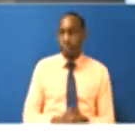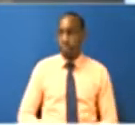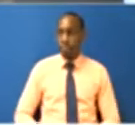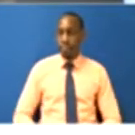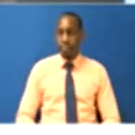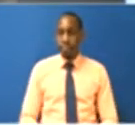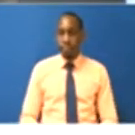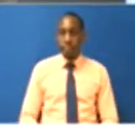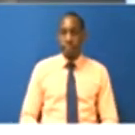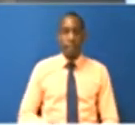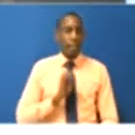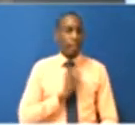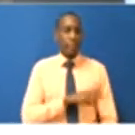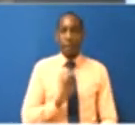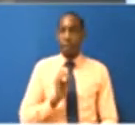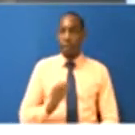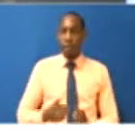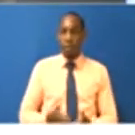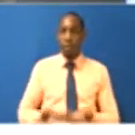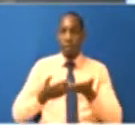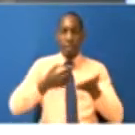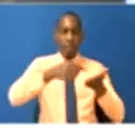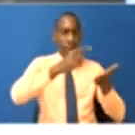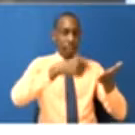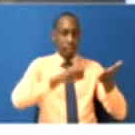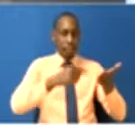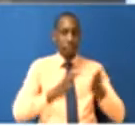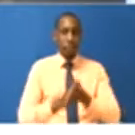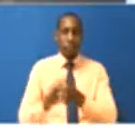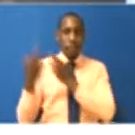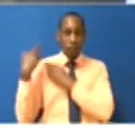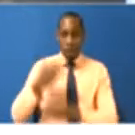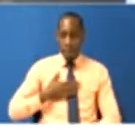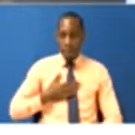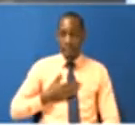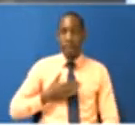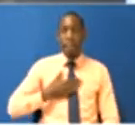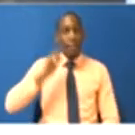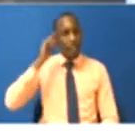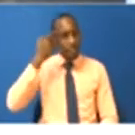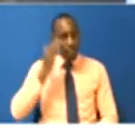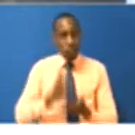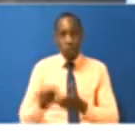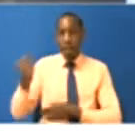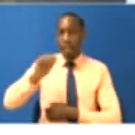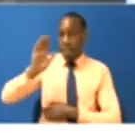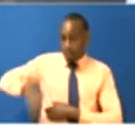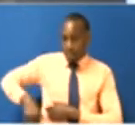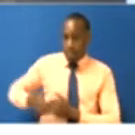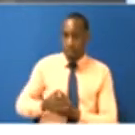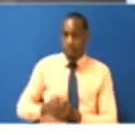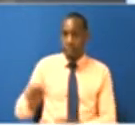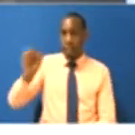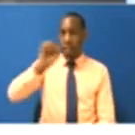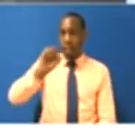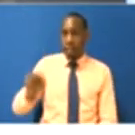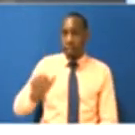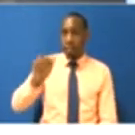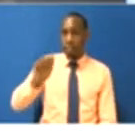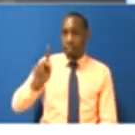not uh afraid to give max because that's one of my key roles i think despite coming late uh sakaida